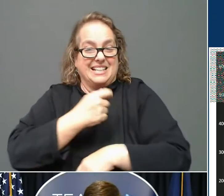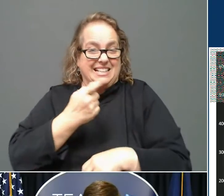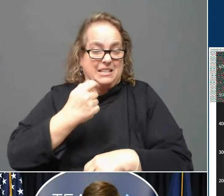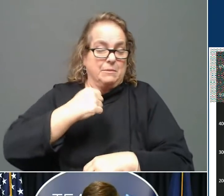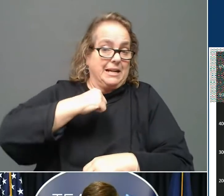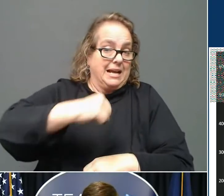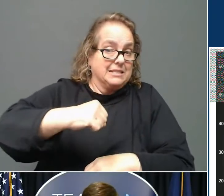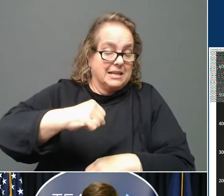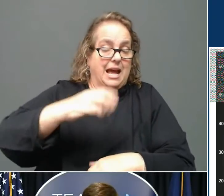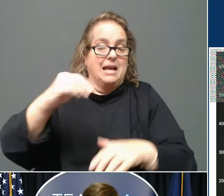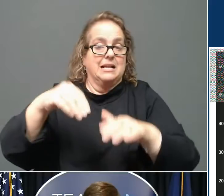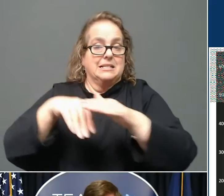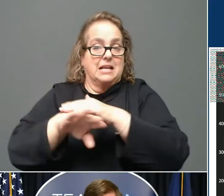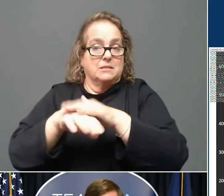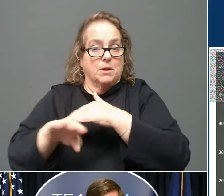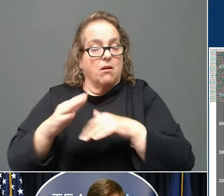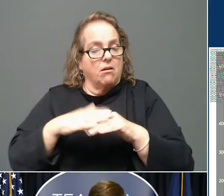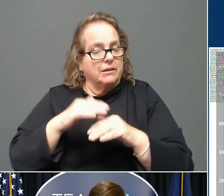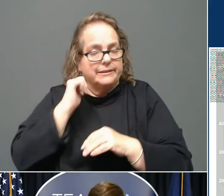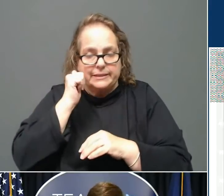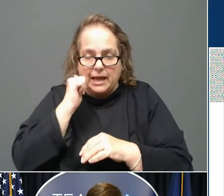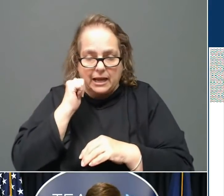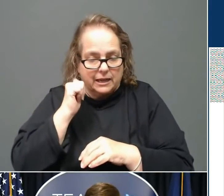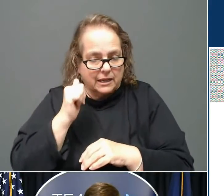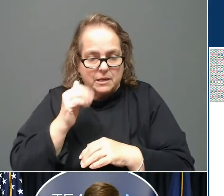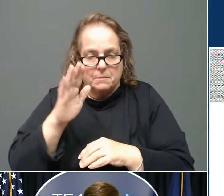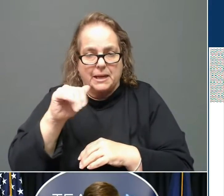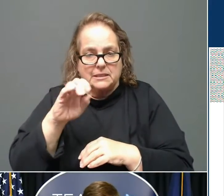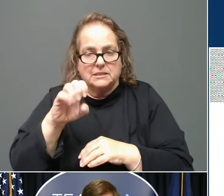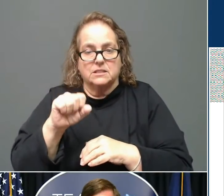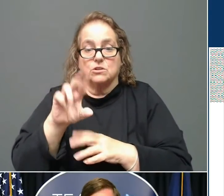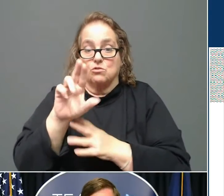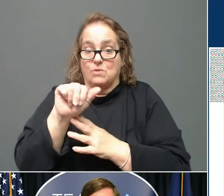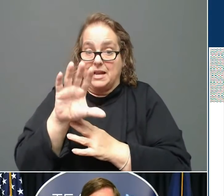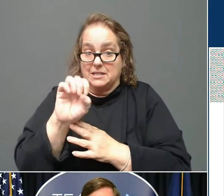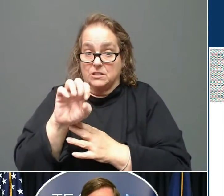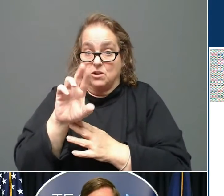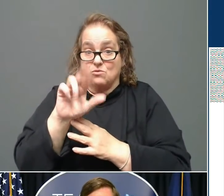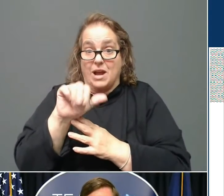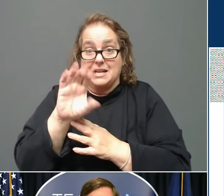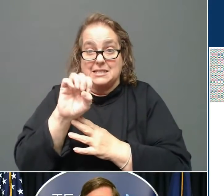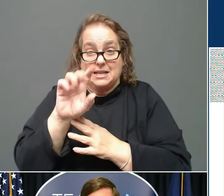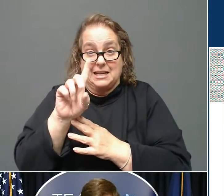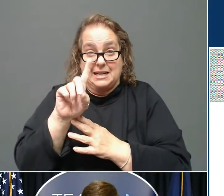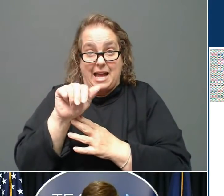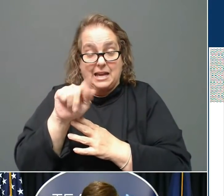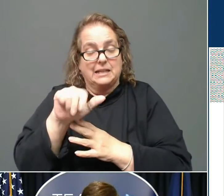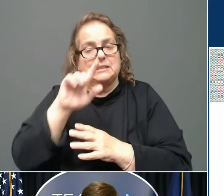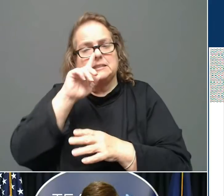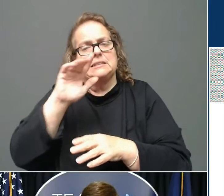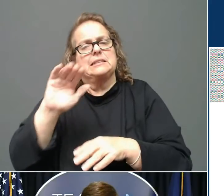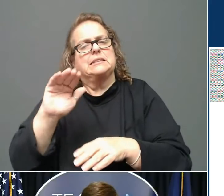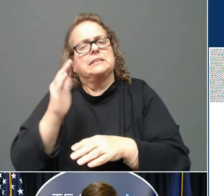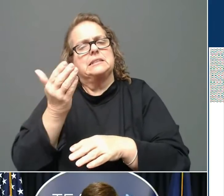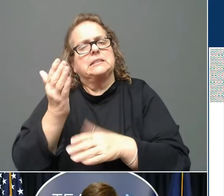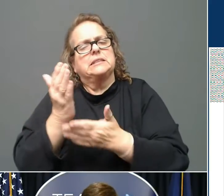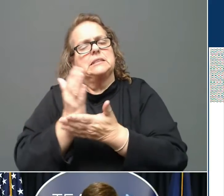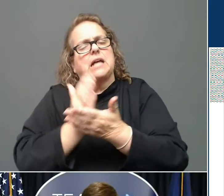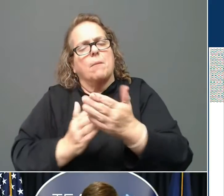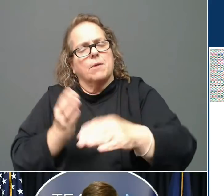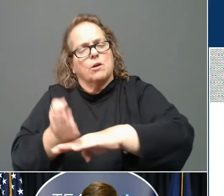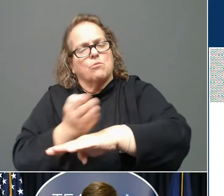a daily basis. Race. The racial data seems some improvement, but not nearly